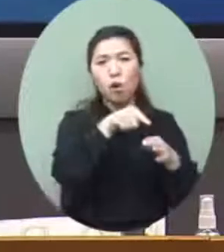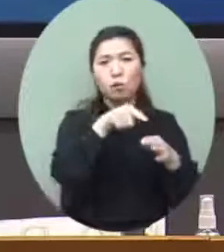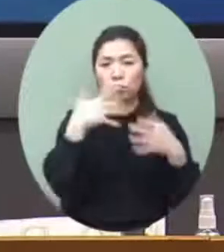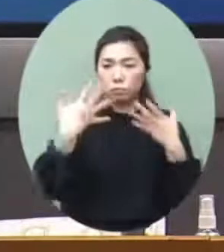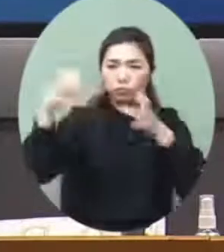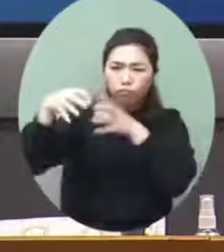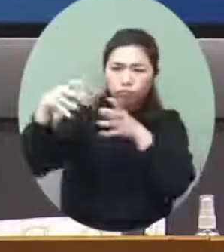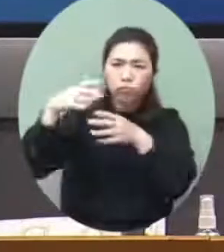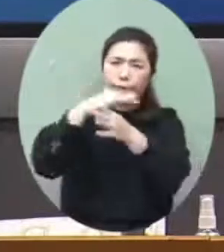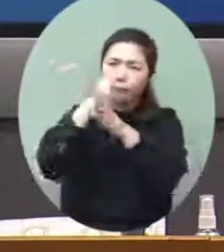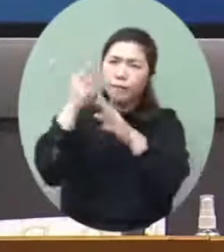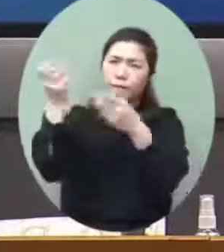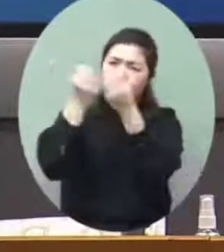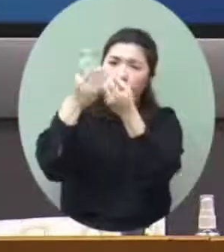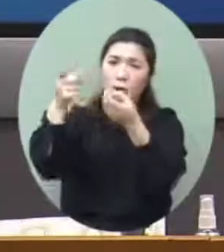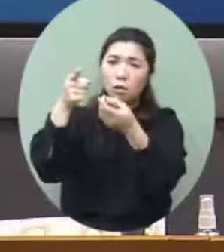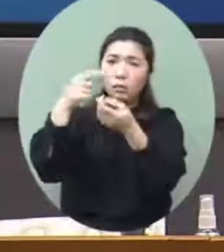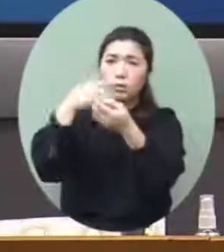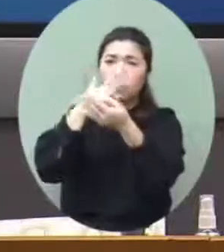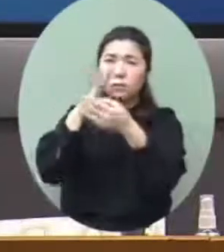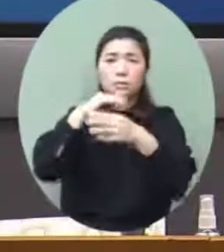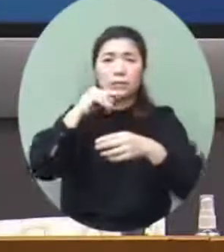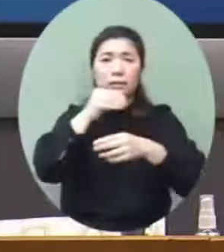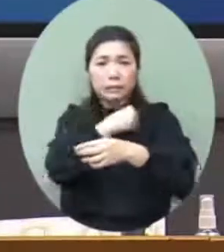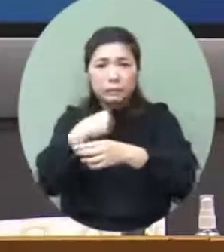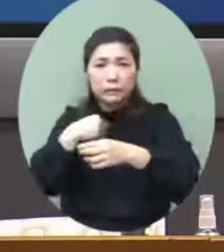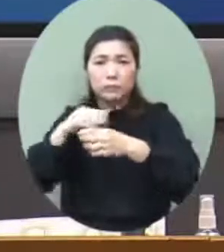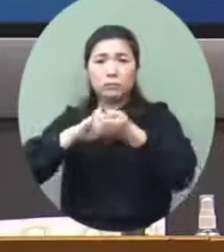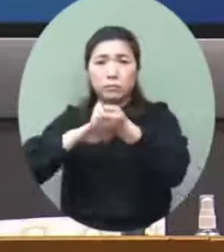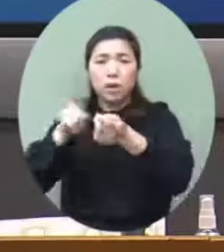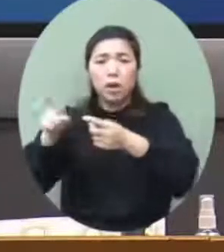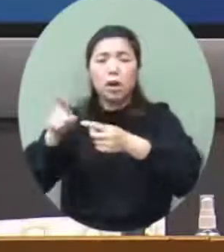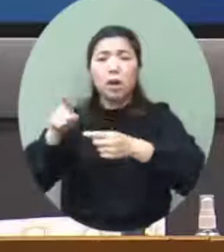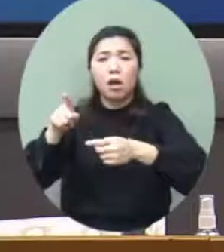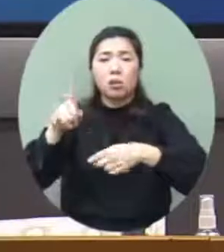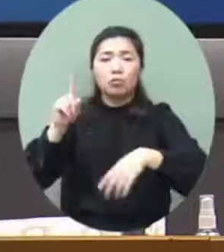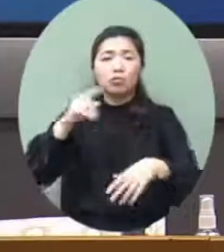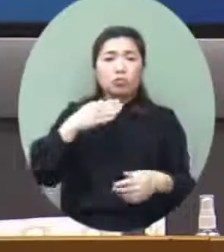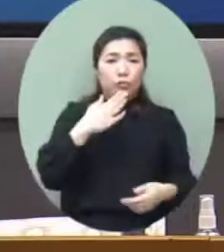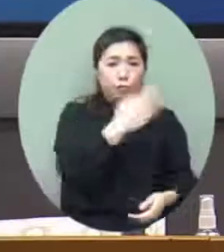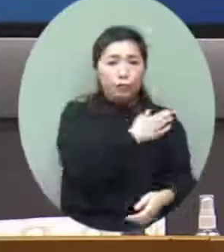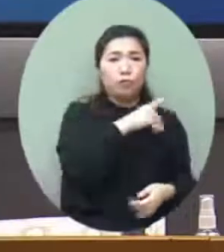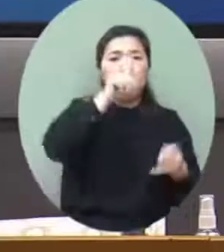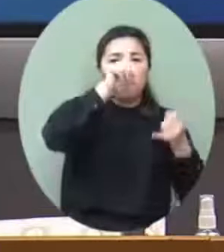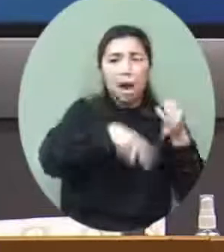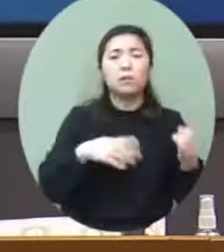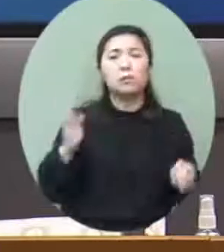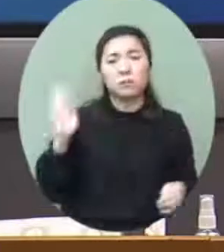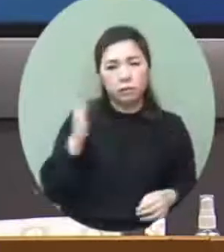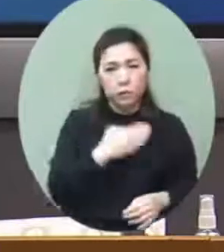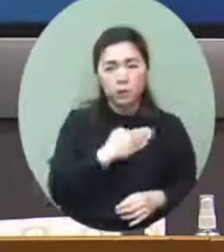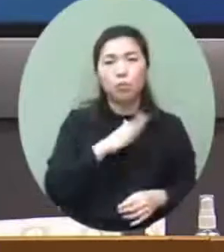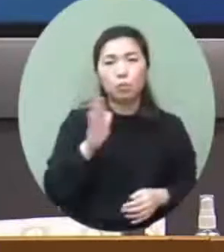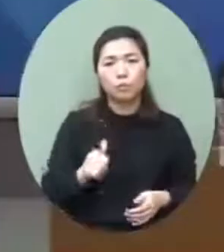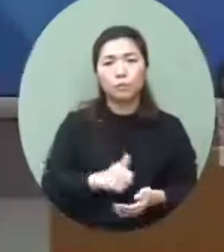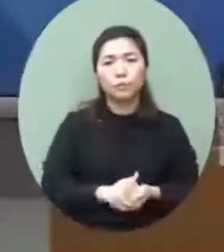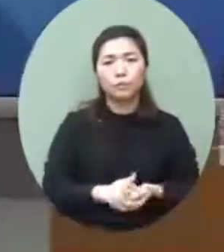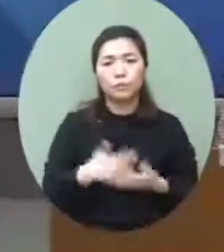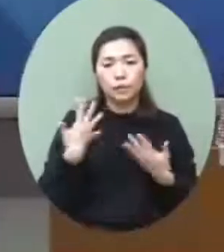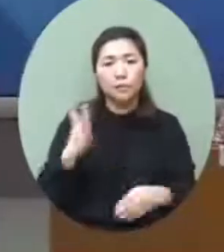implements some medical procedures, their role would be identical to HA staff, and the HA would